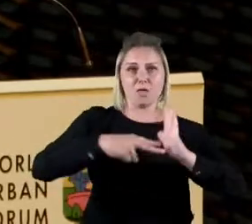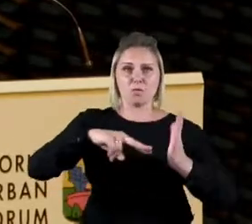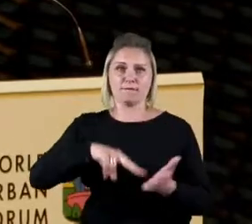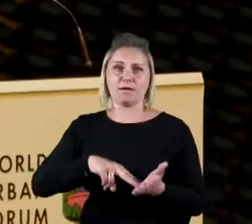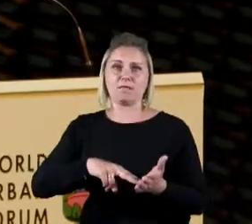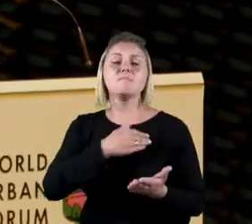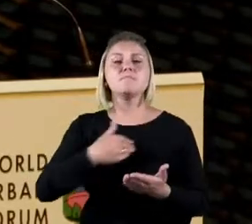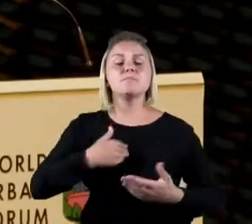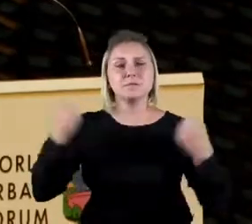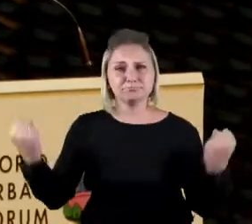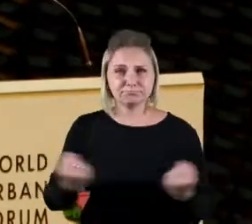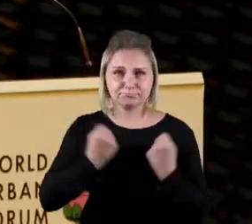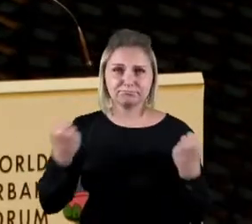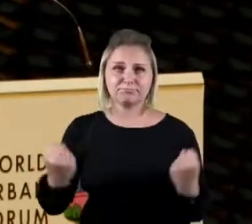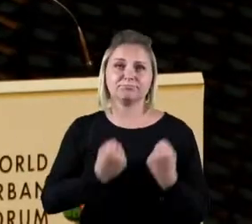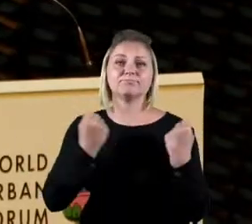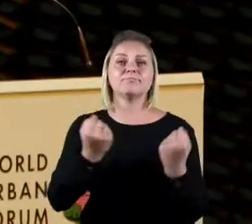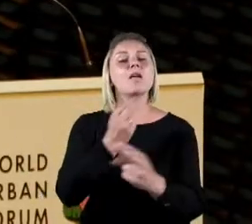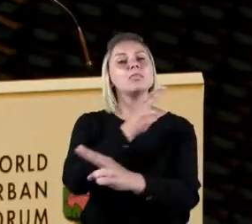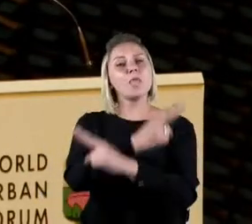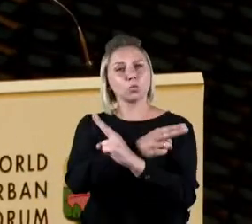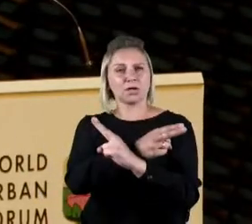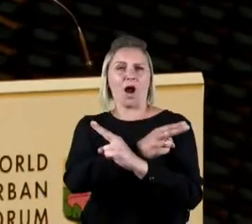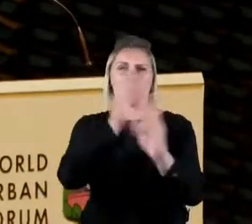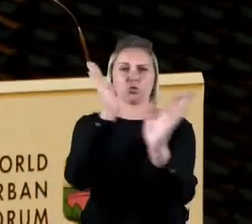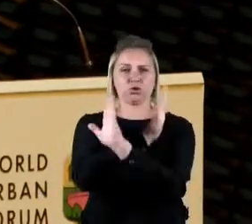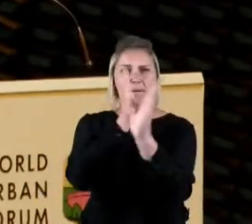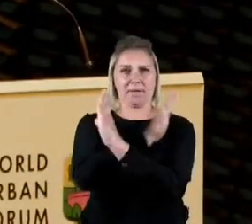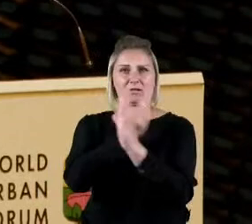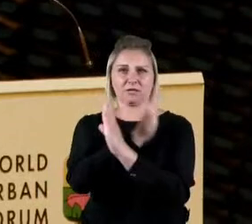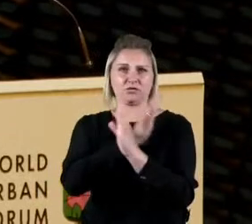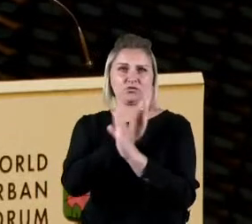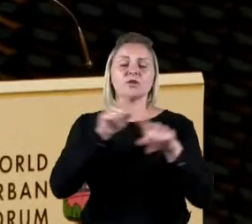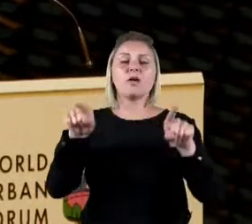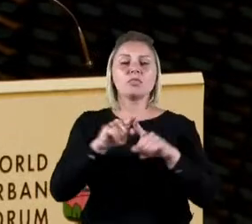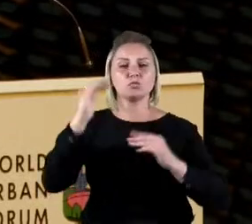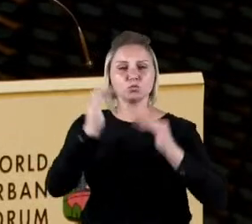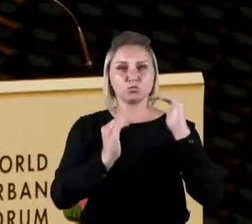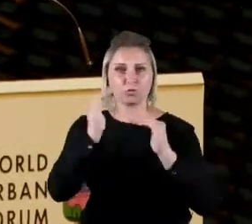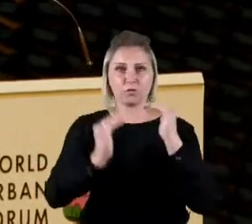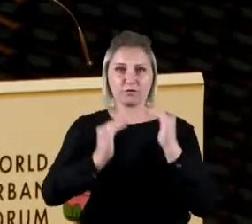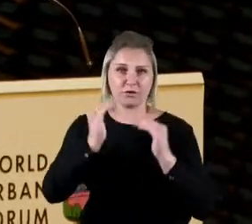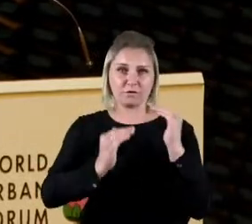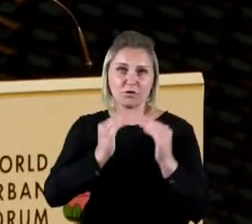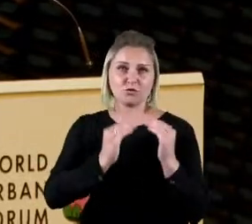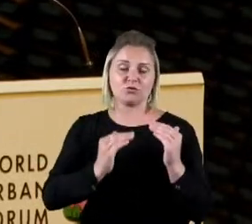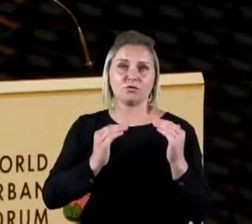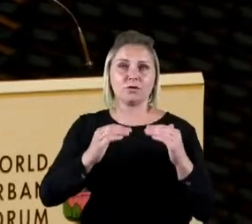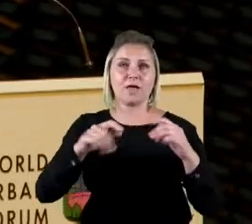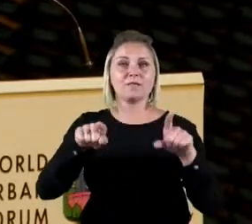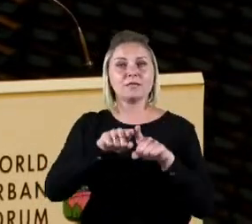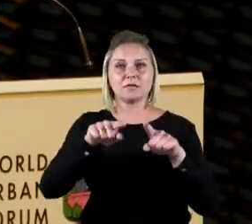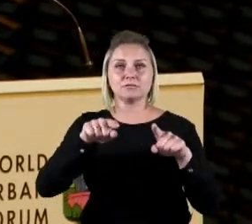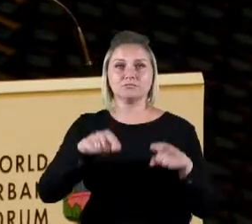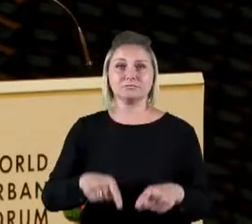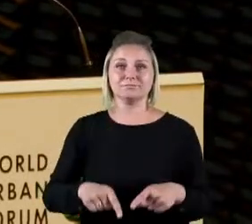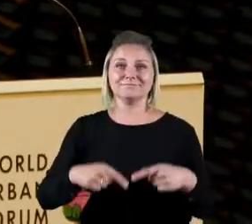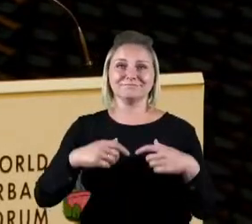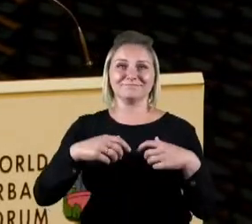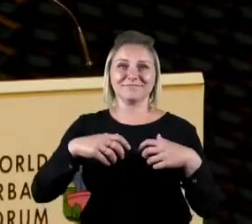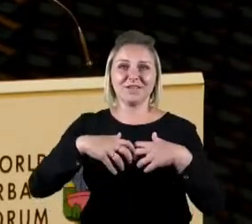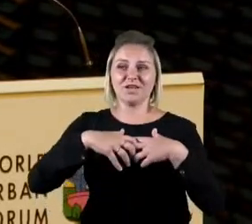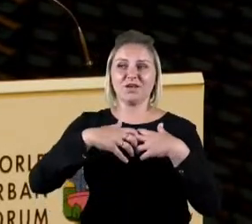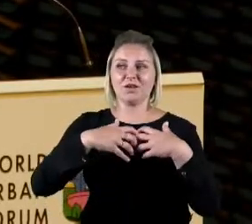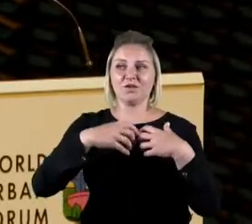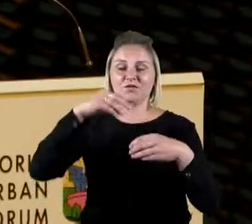to climate neutrality, to sustainable, just, equitable, and inclusive cities that leave no one